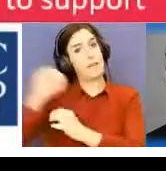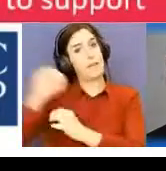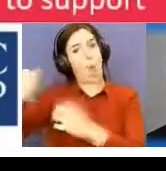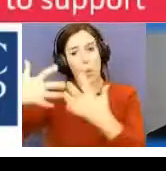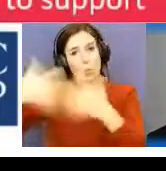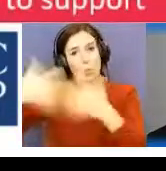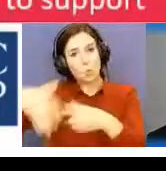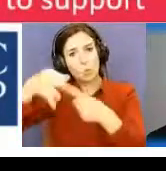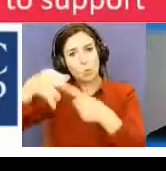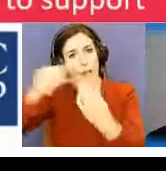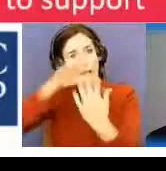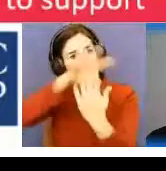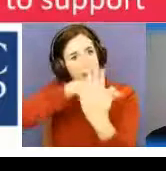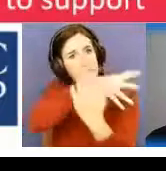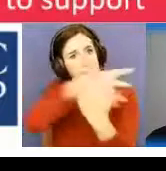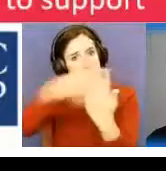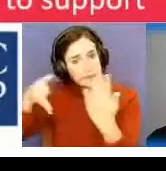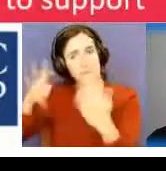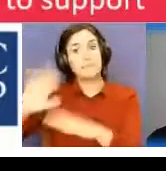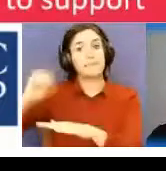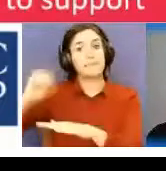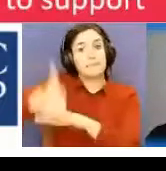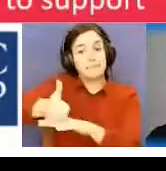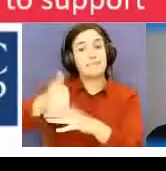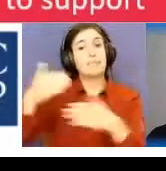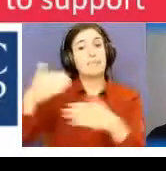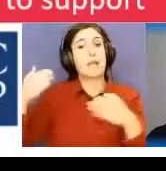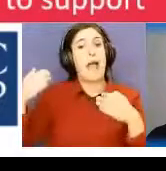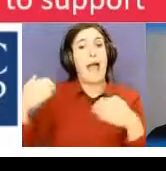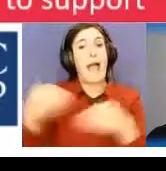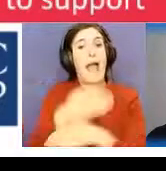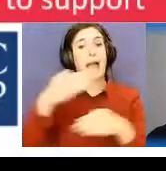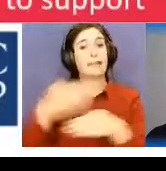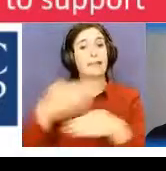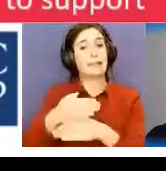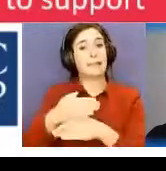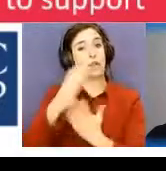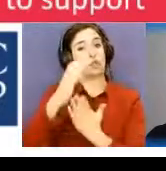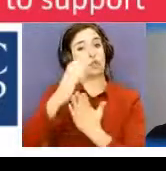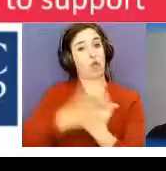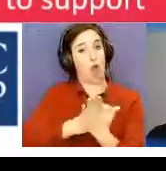Practice Charter. And this is a commitment, if you like, for a GP practice to